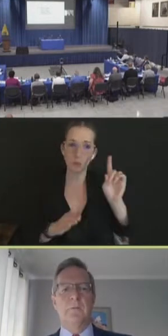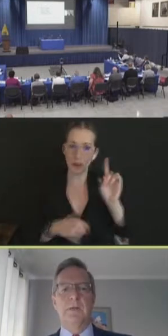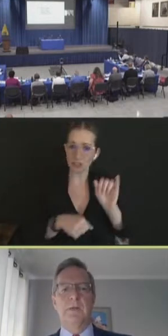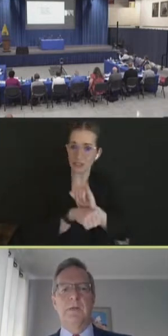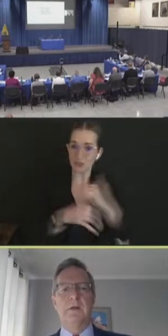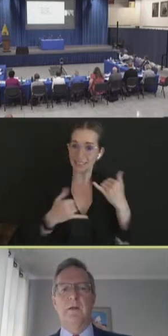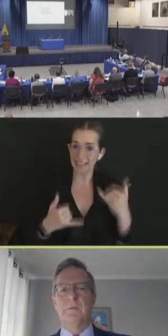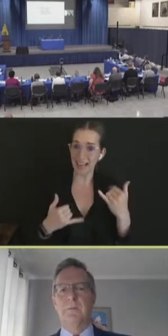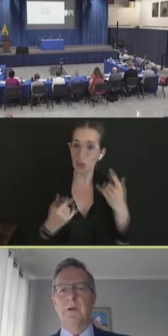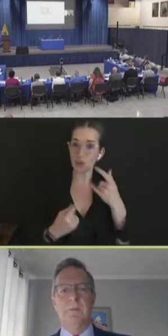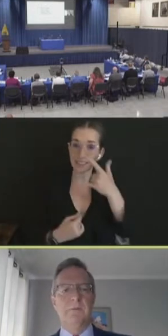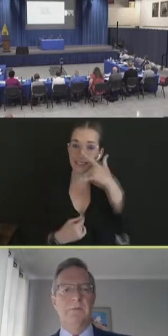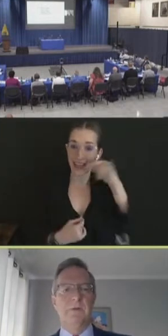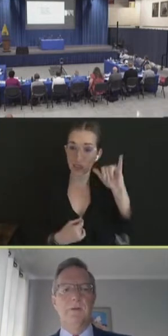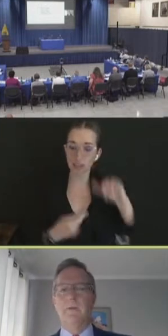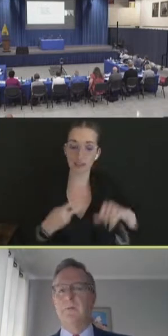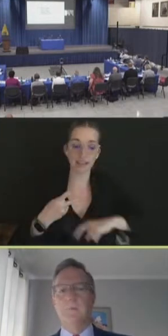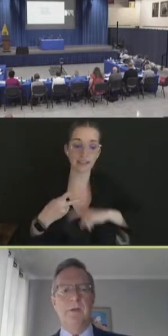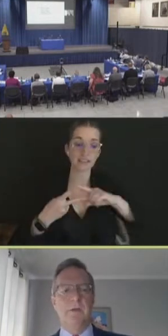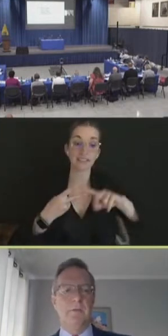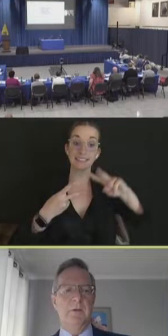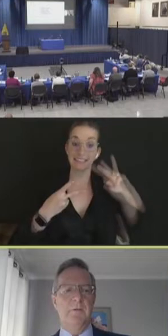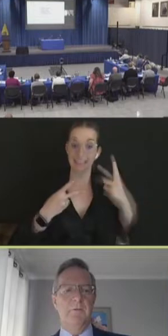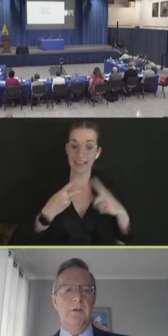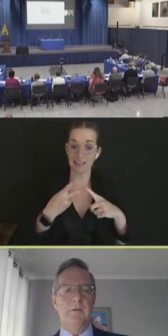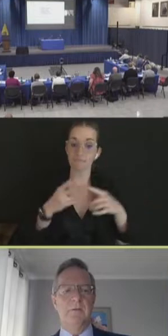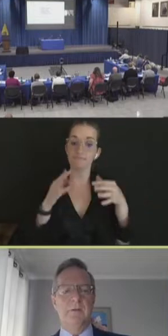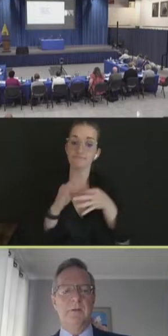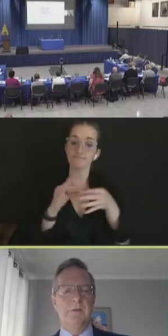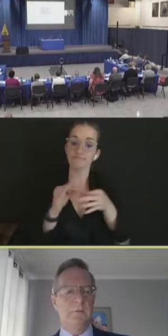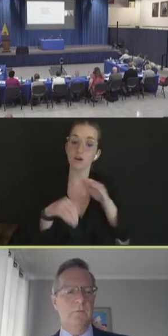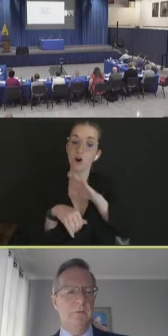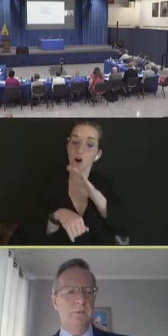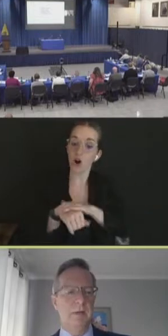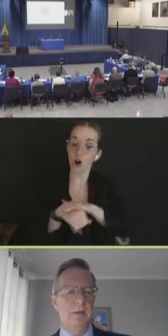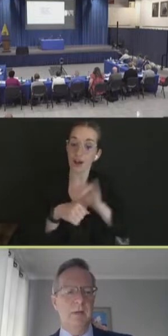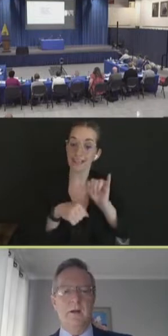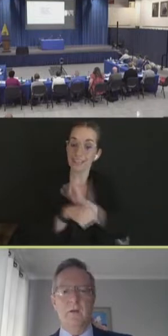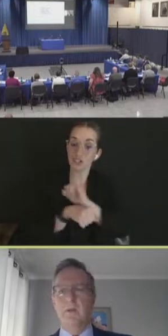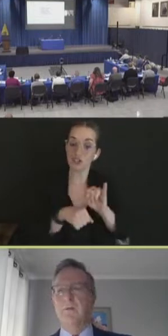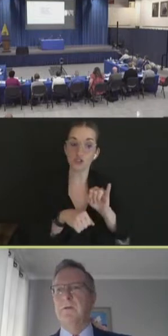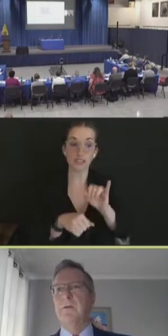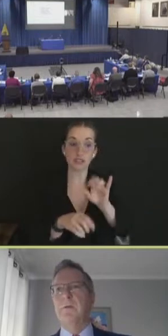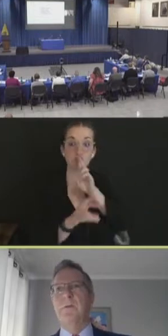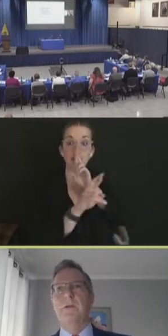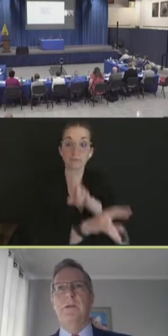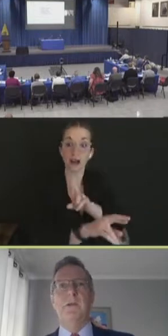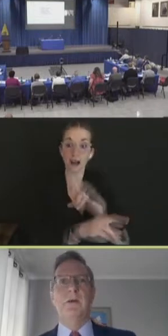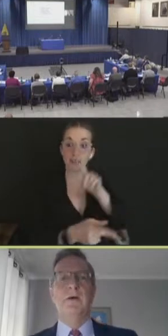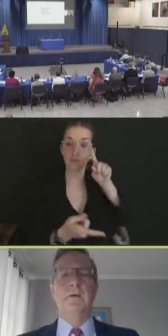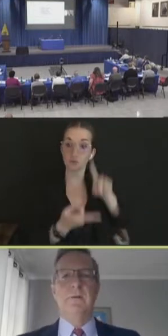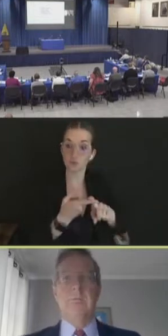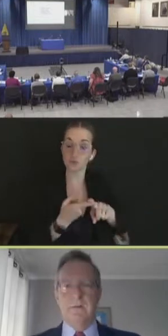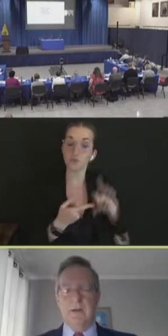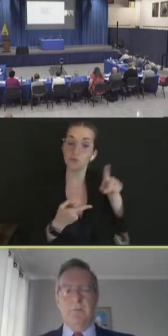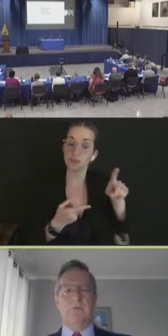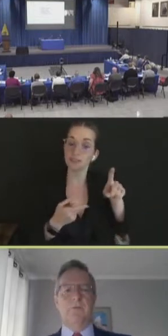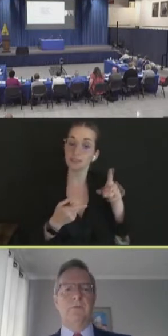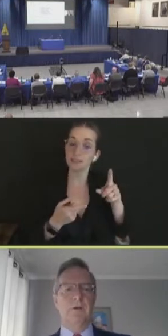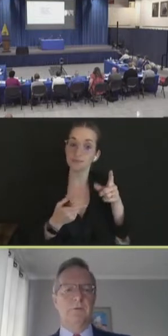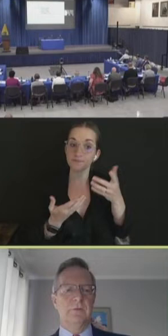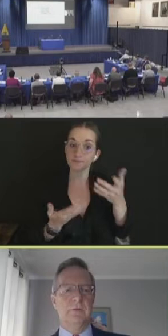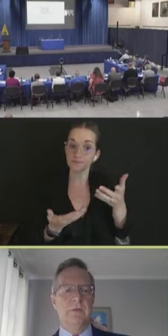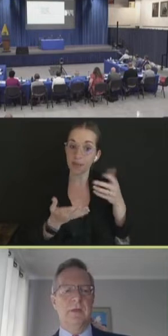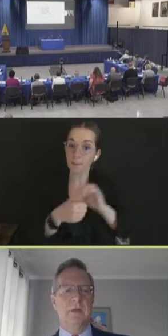Second will be some comments on the industry pandemic response that I think will be relevant to the topics